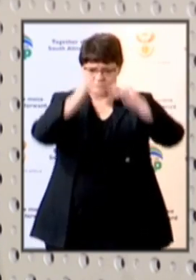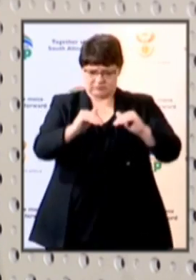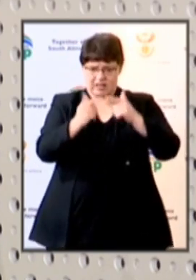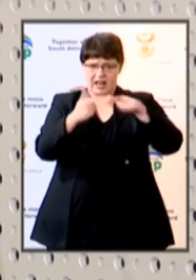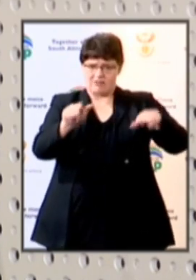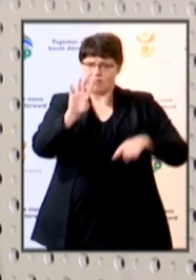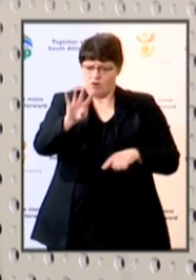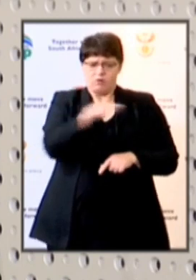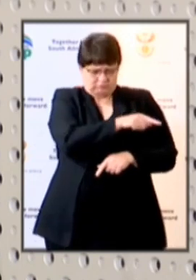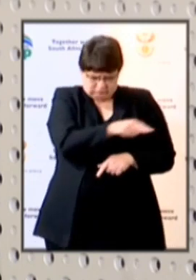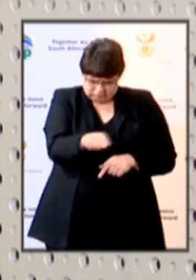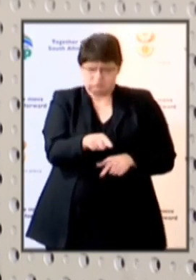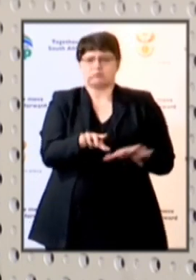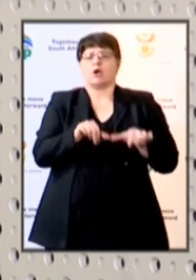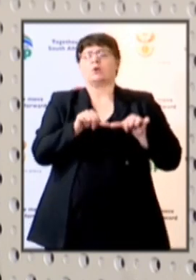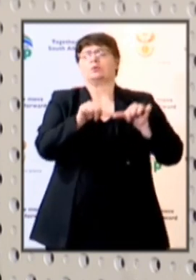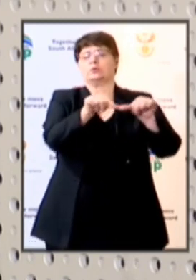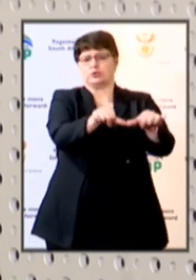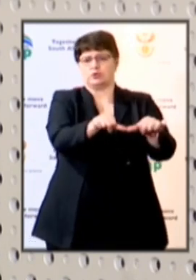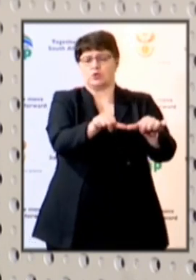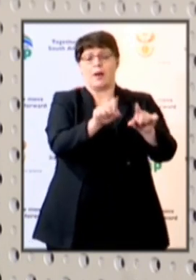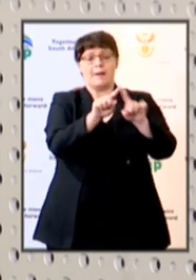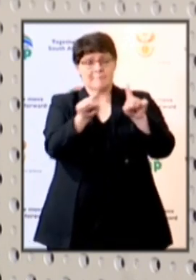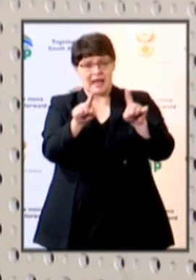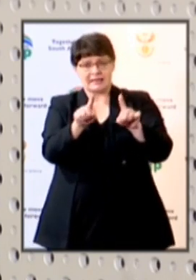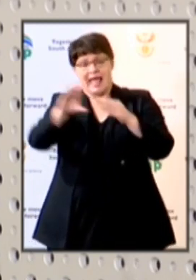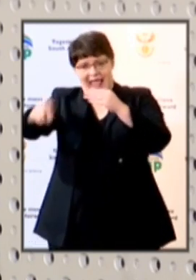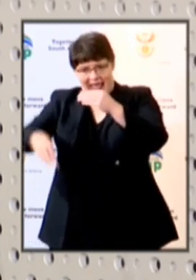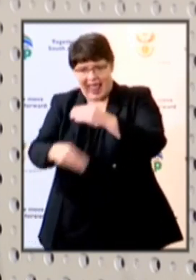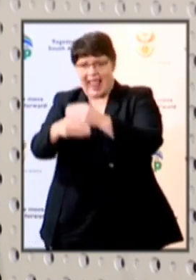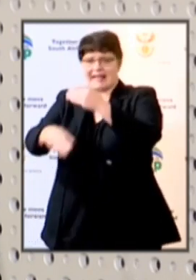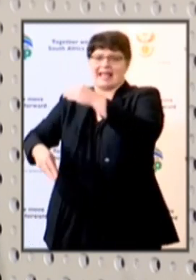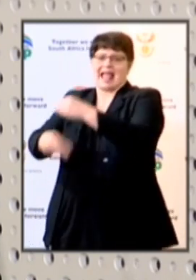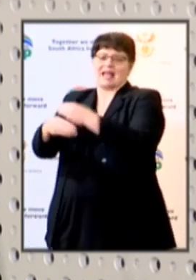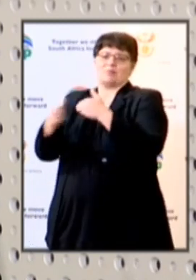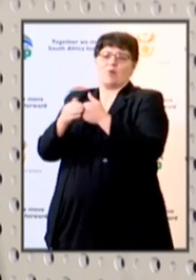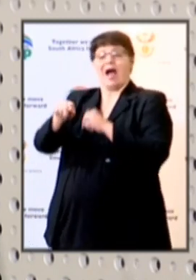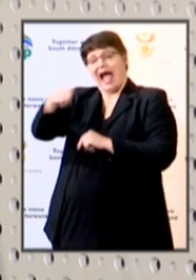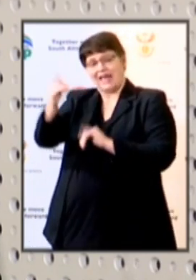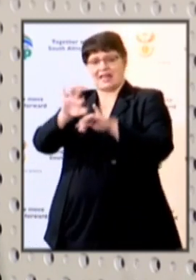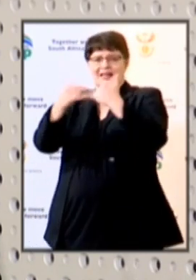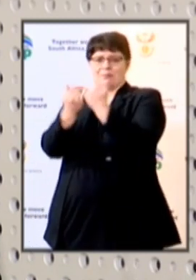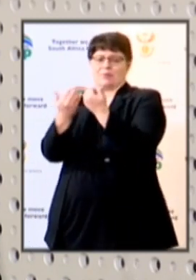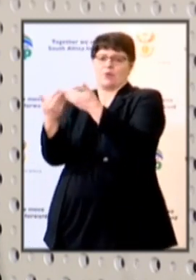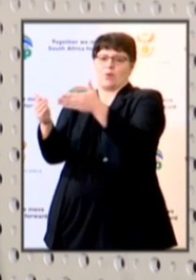but we will be adding additional economic activities to that list.